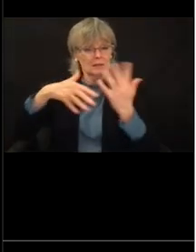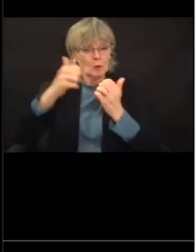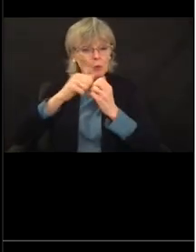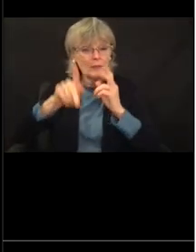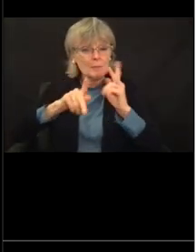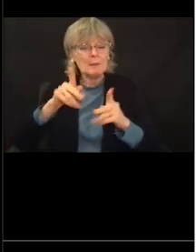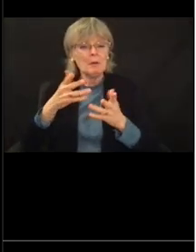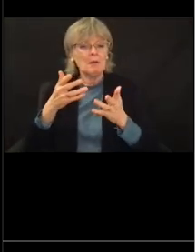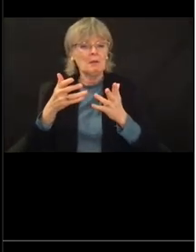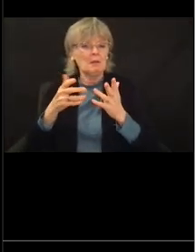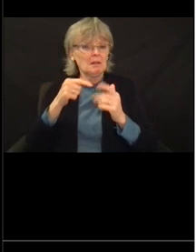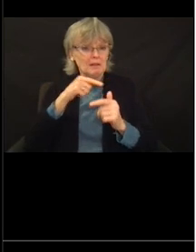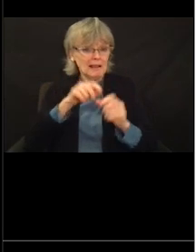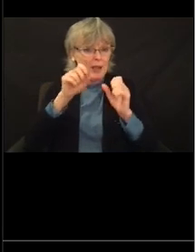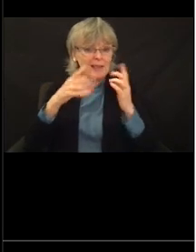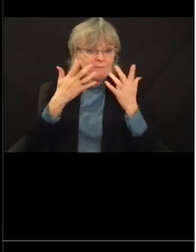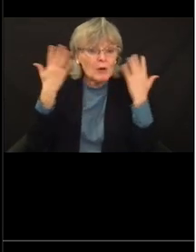or are they friendly?